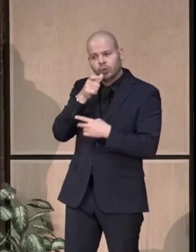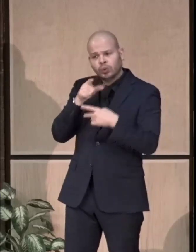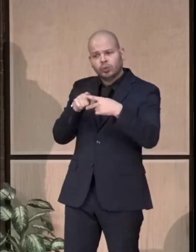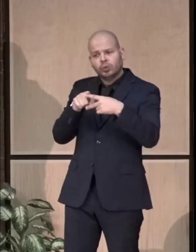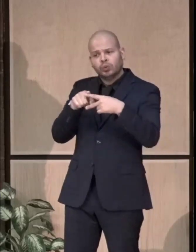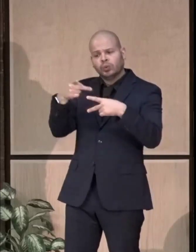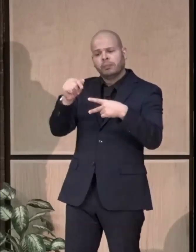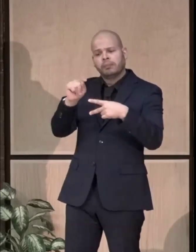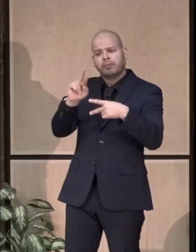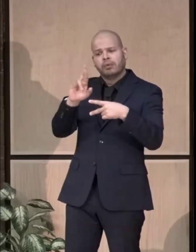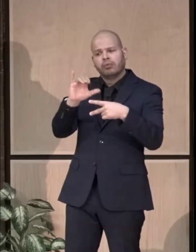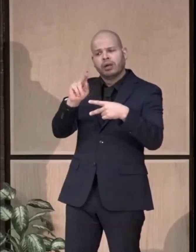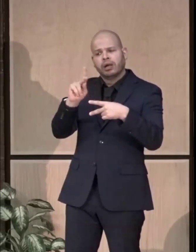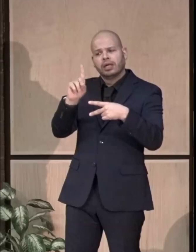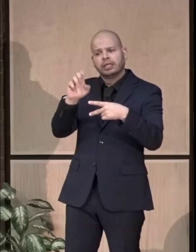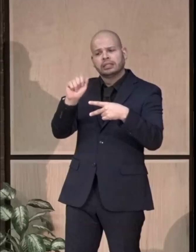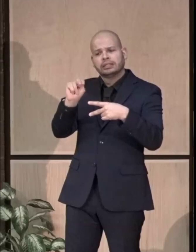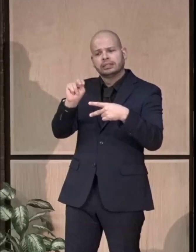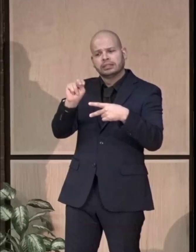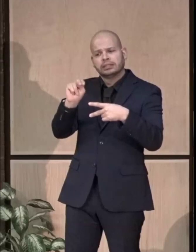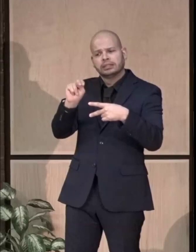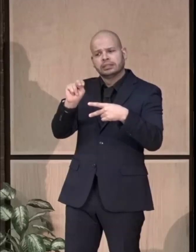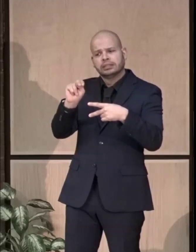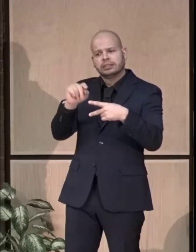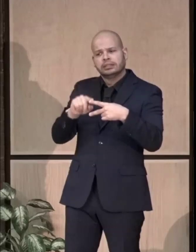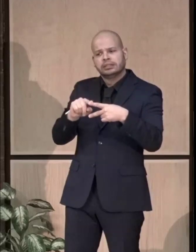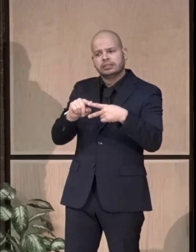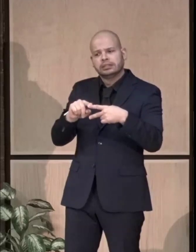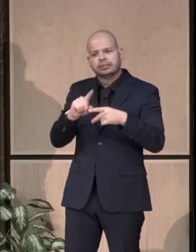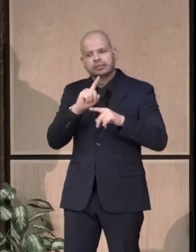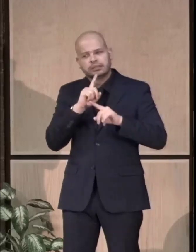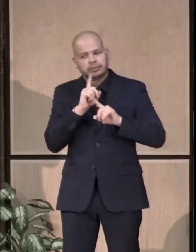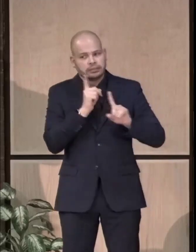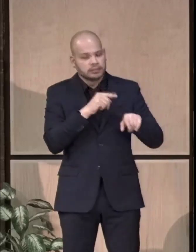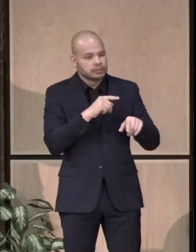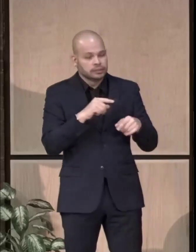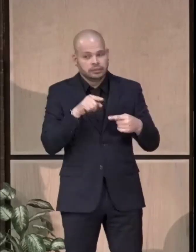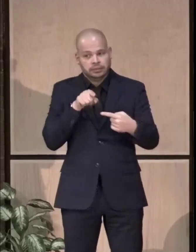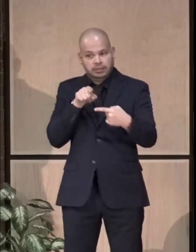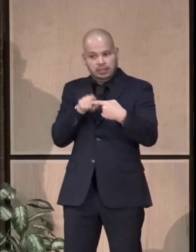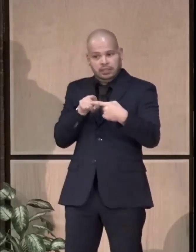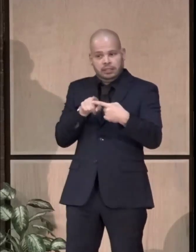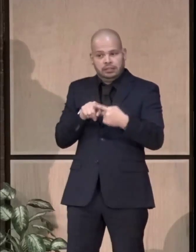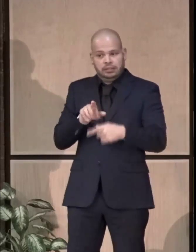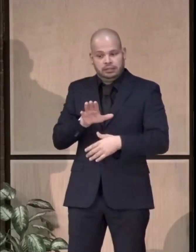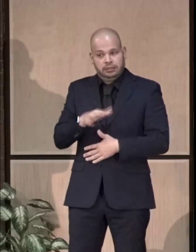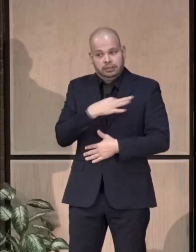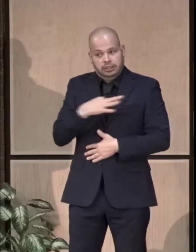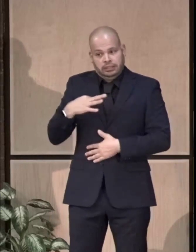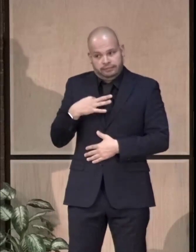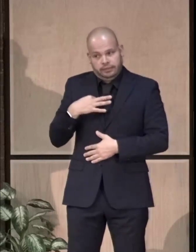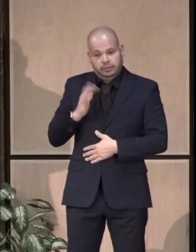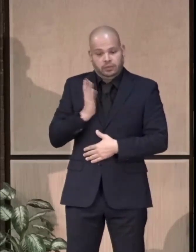Master Sergeant Dean is, he plays a dual role. He's a full-time staff member for the battalion, as well as he plays, he is